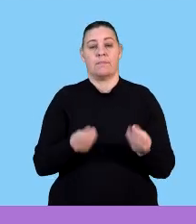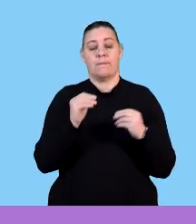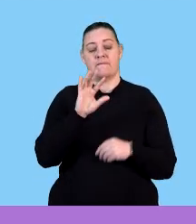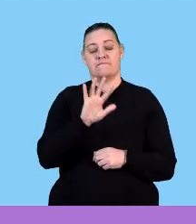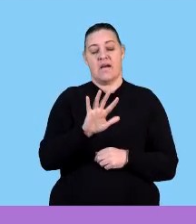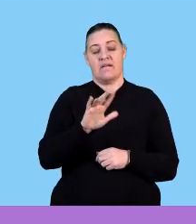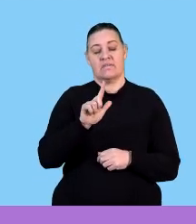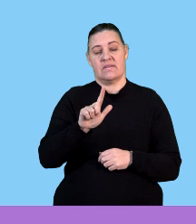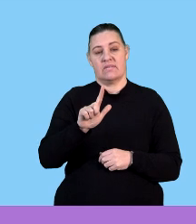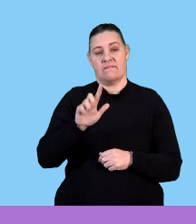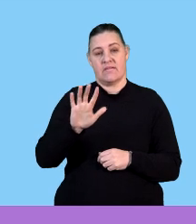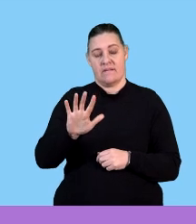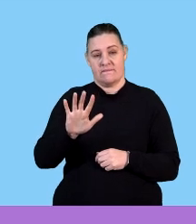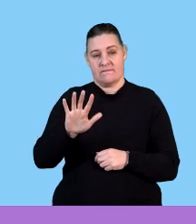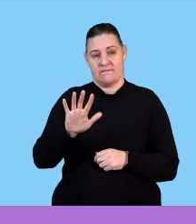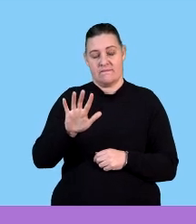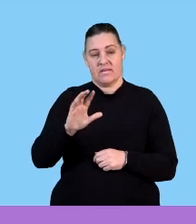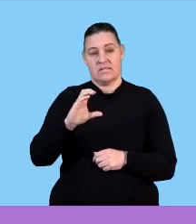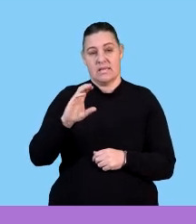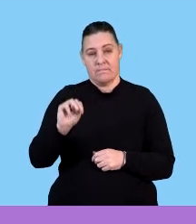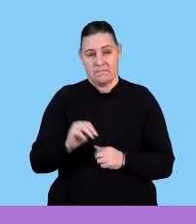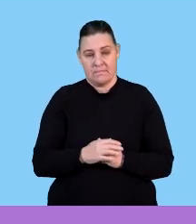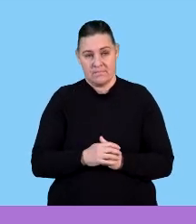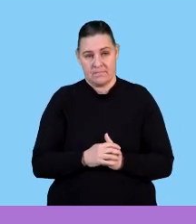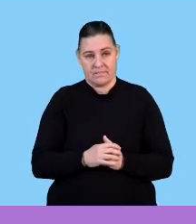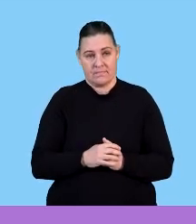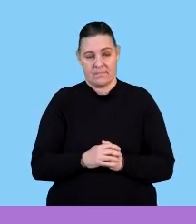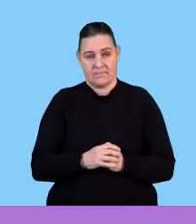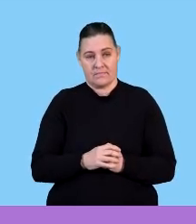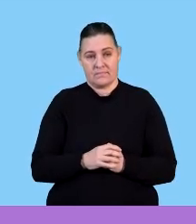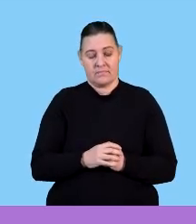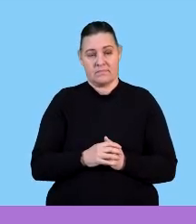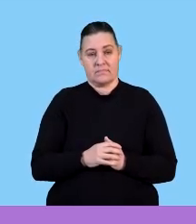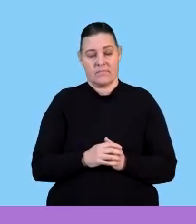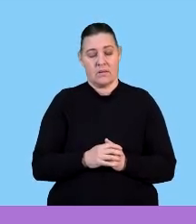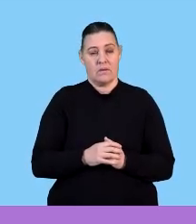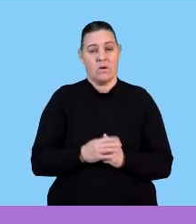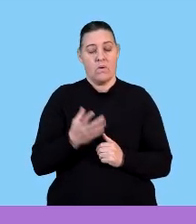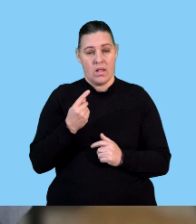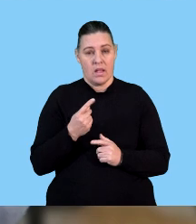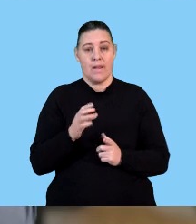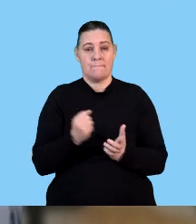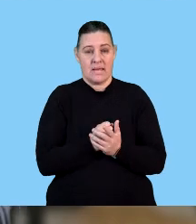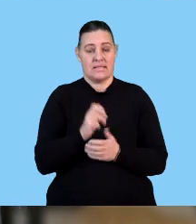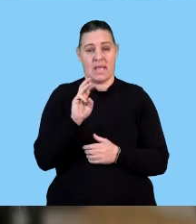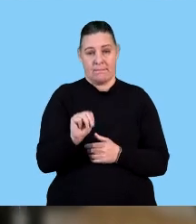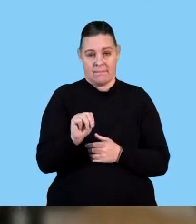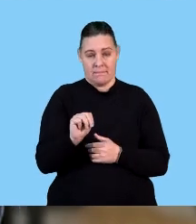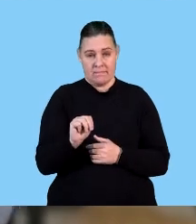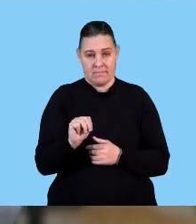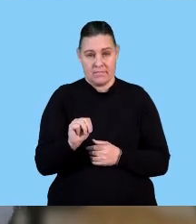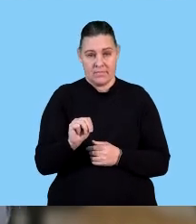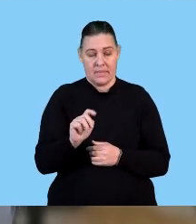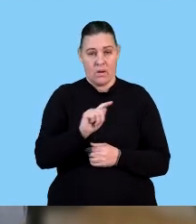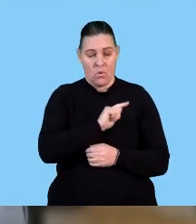get 575 centimeters. Yes, but we know our answer is to be meters because